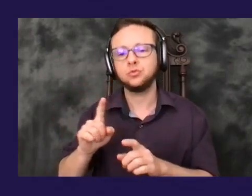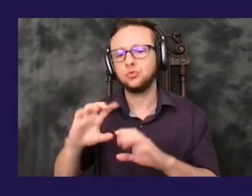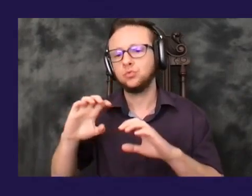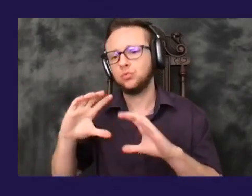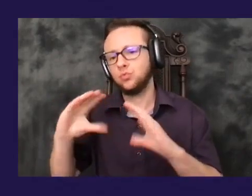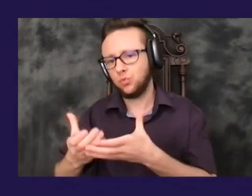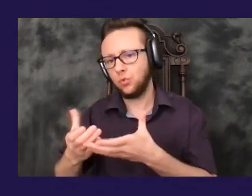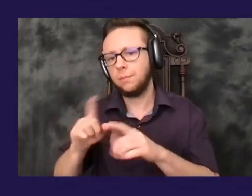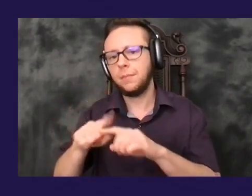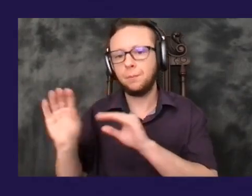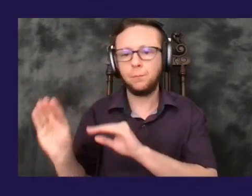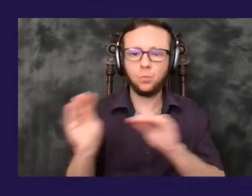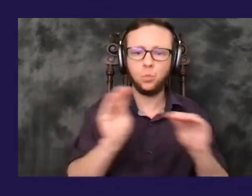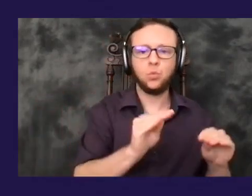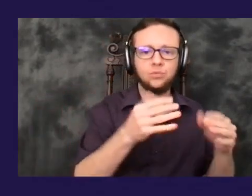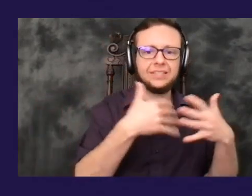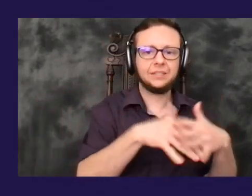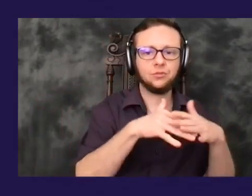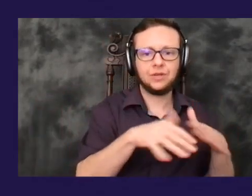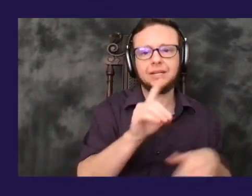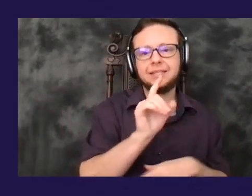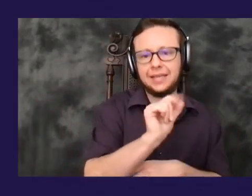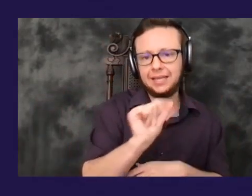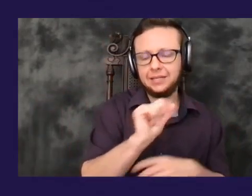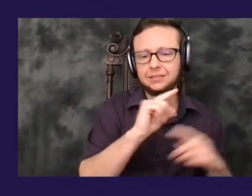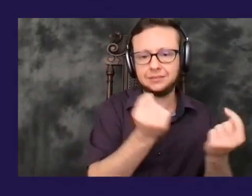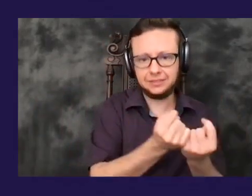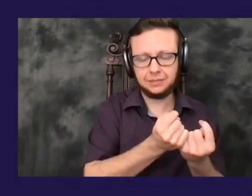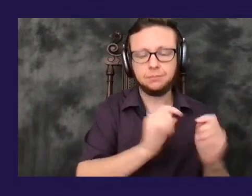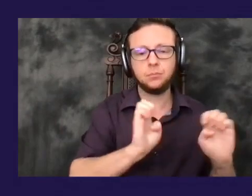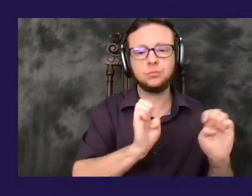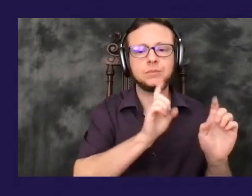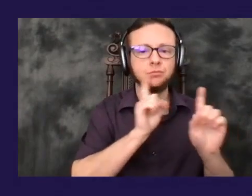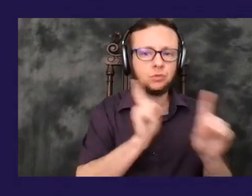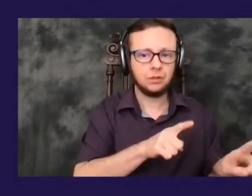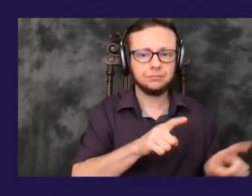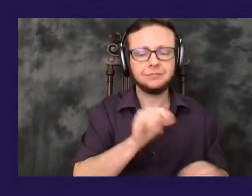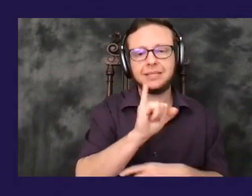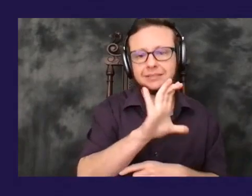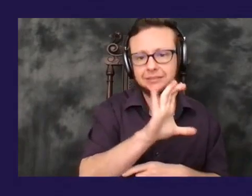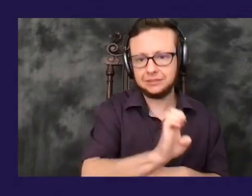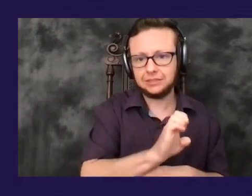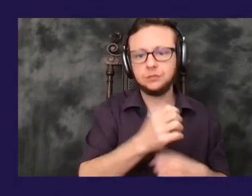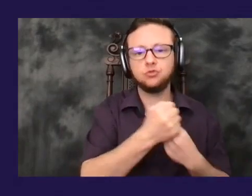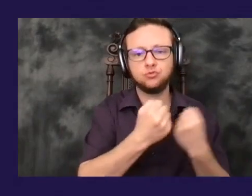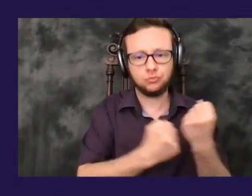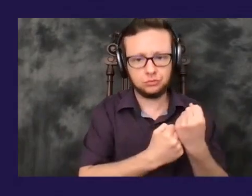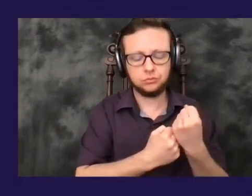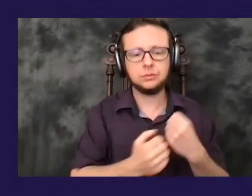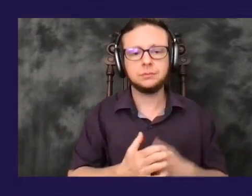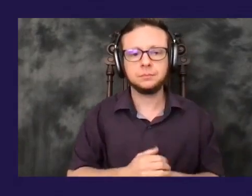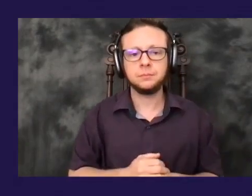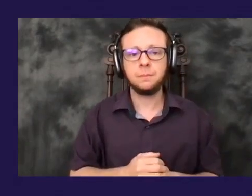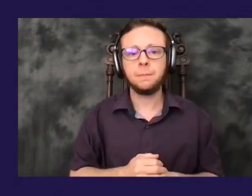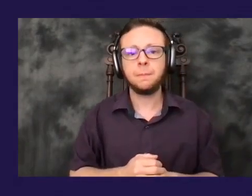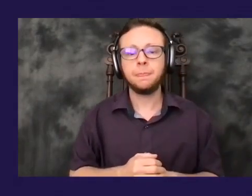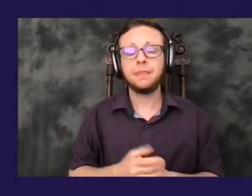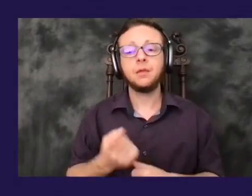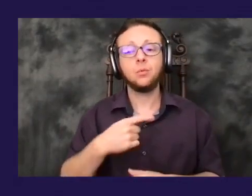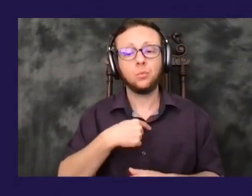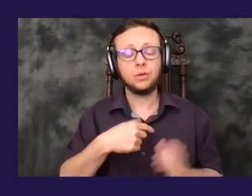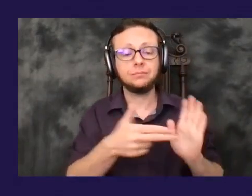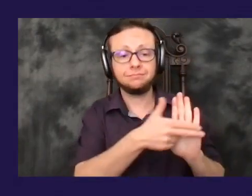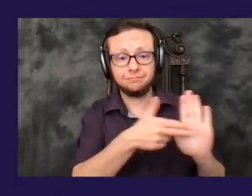Integrated Data Team Emergency Response Group as part of the ICS structure. Though we titled the work